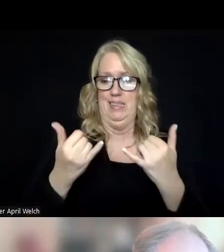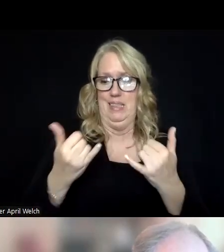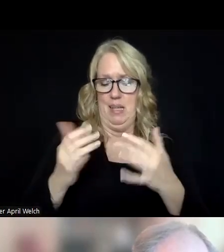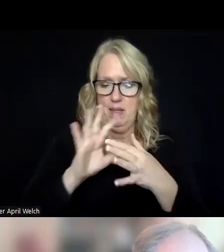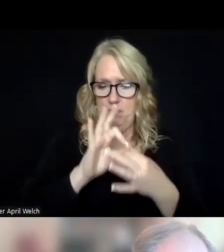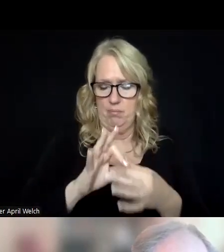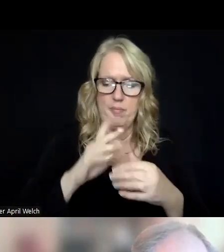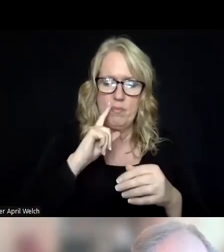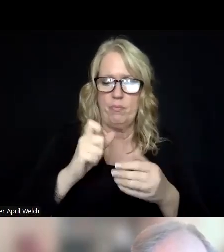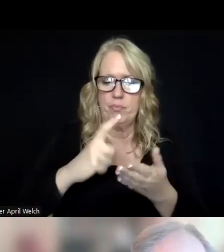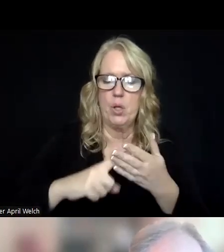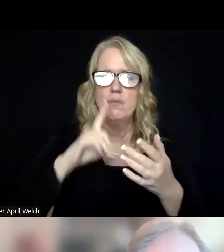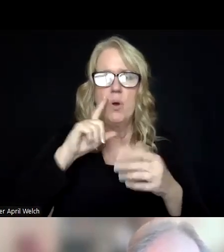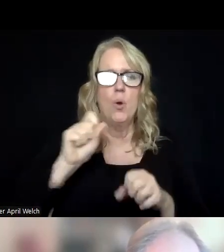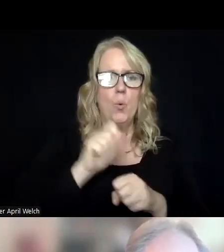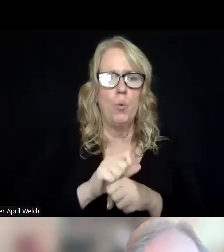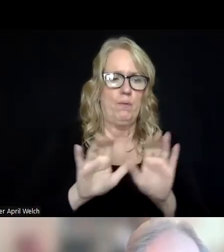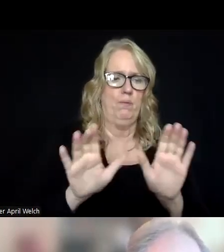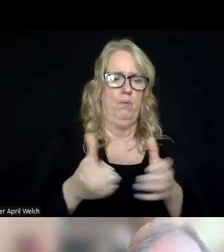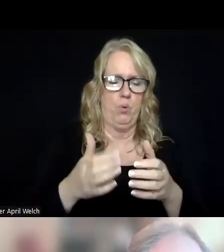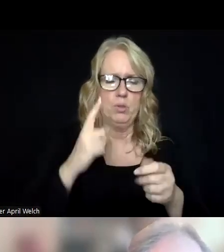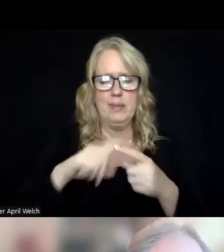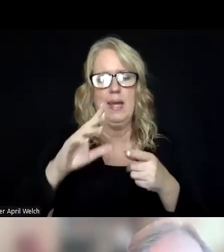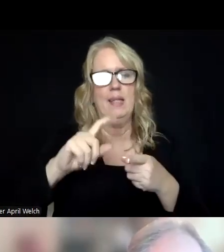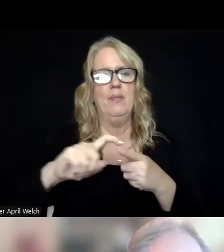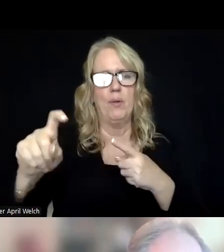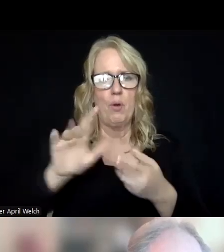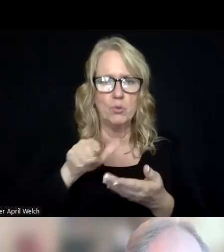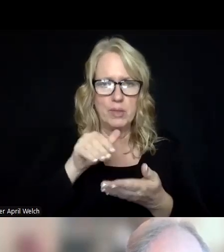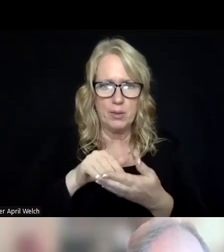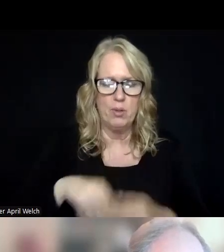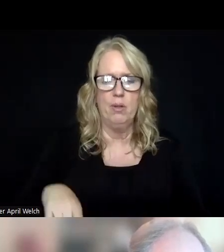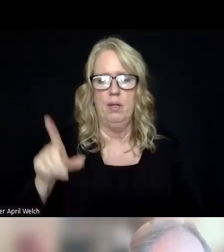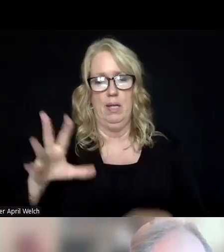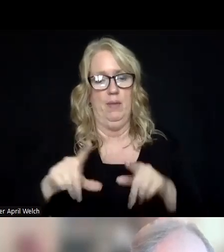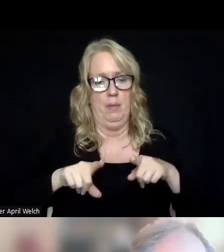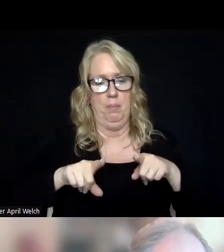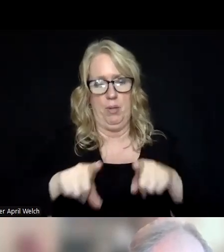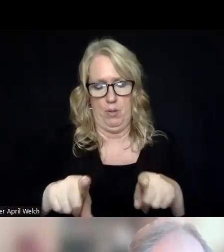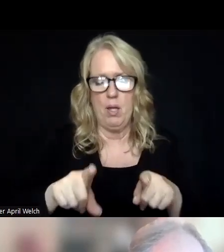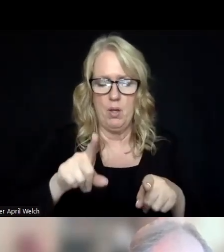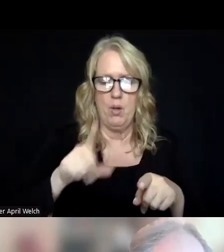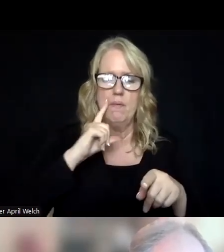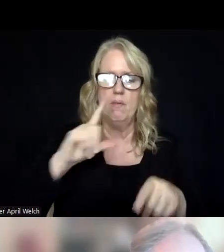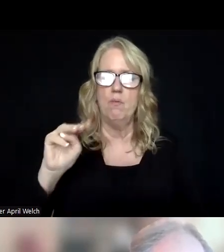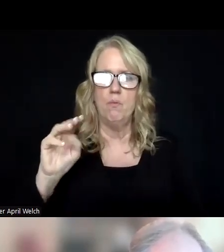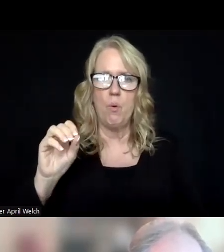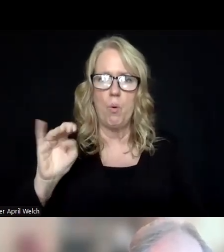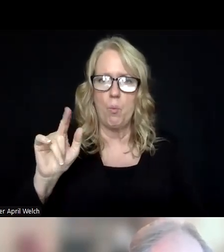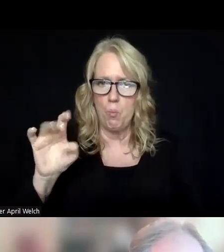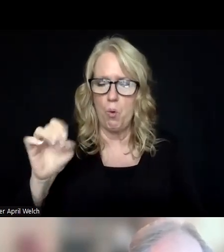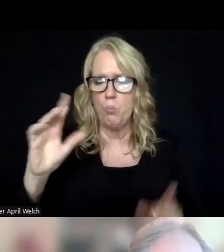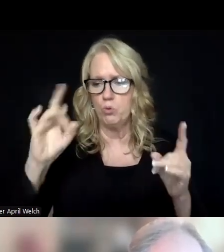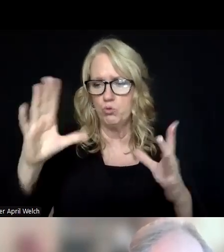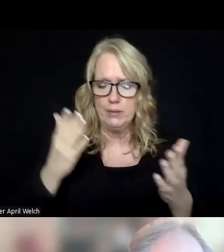a section around workforce shortages in call centers. And then there are parallel reports that are available on mobile crisis services.